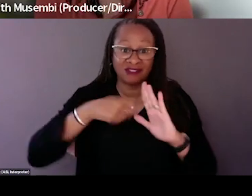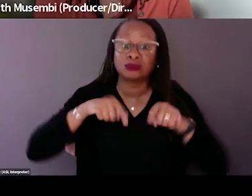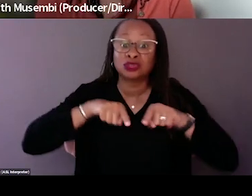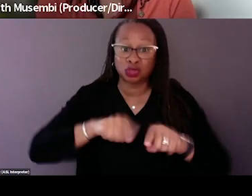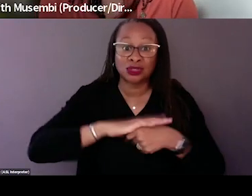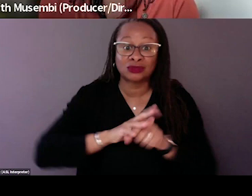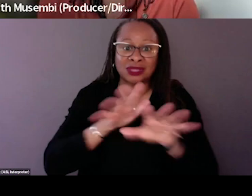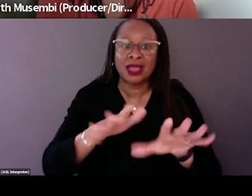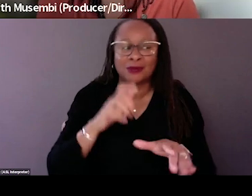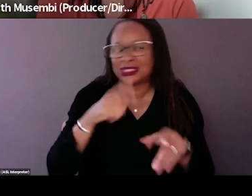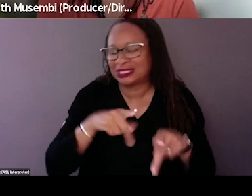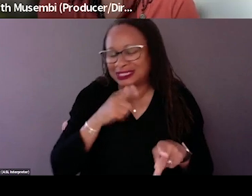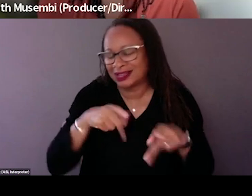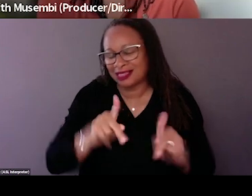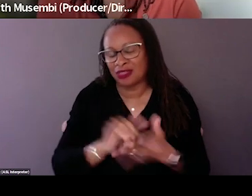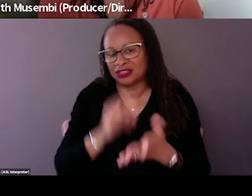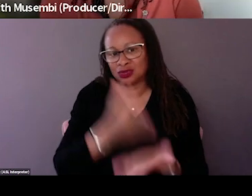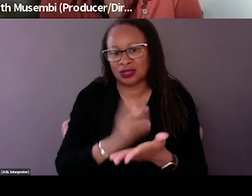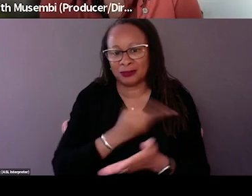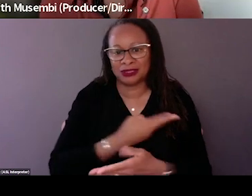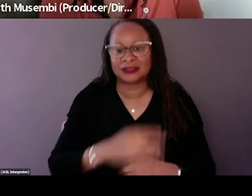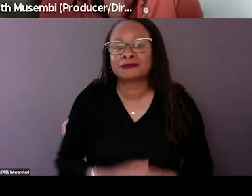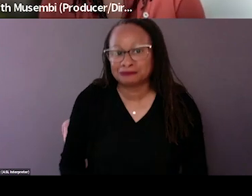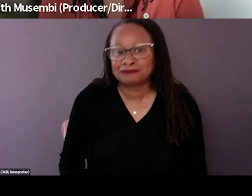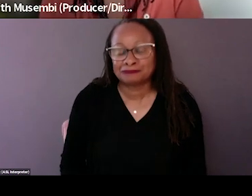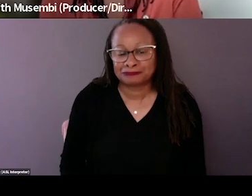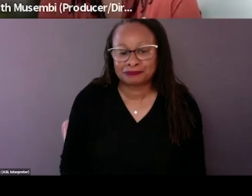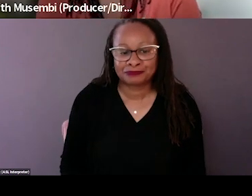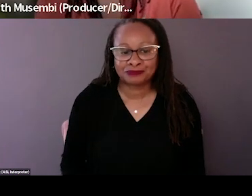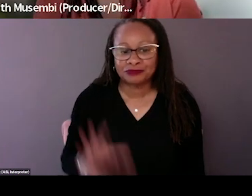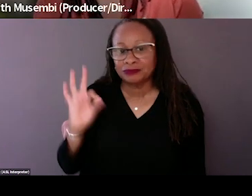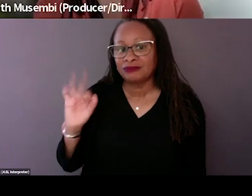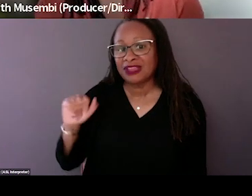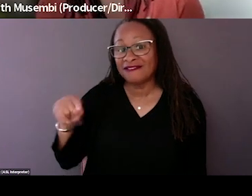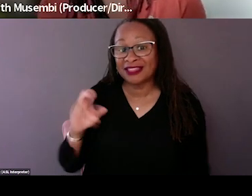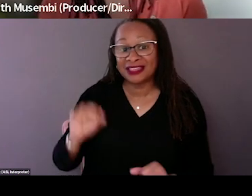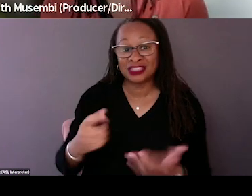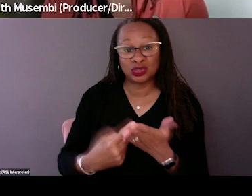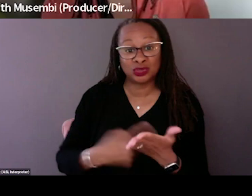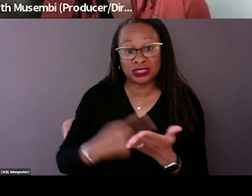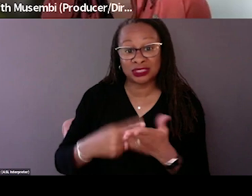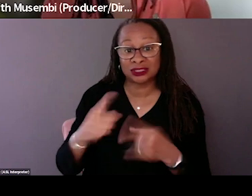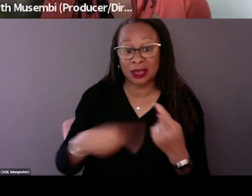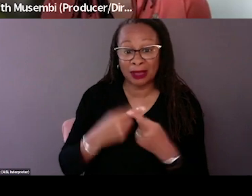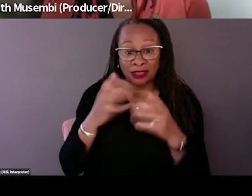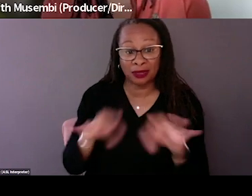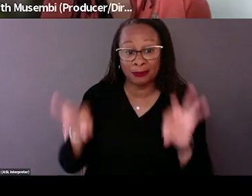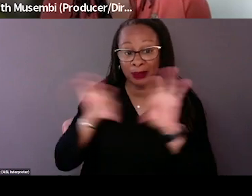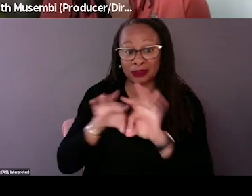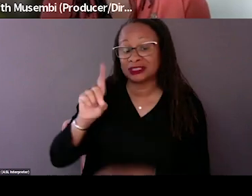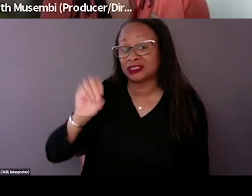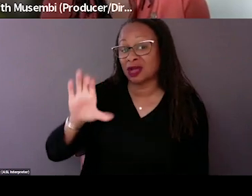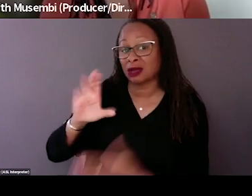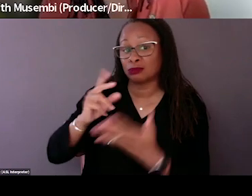us. So many challenges. Faith, can you talk a little bit about the importance of documentary projects